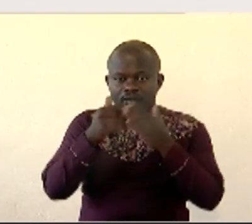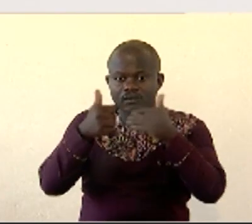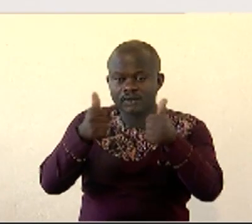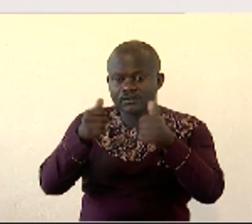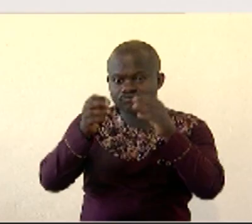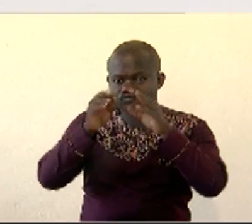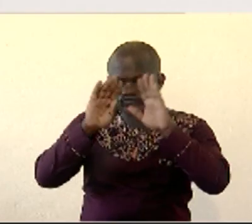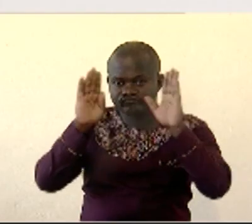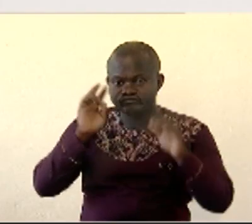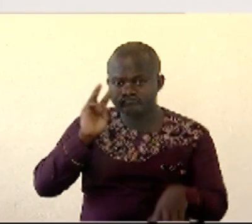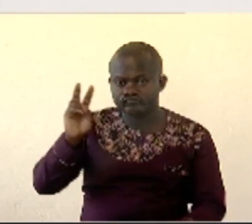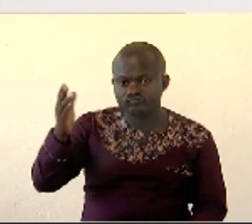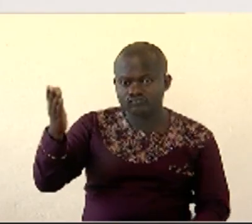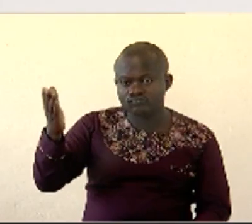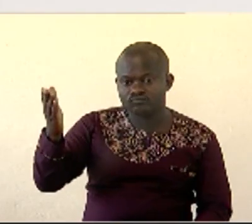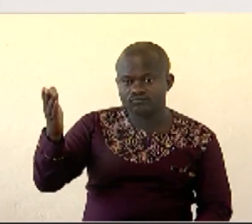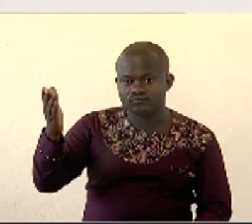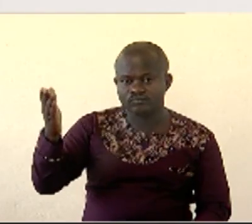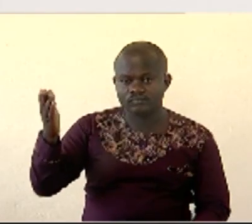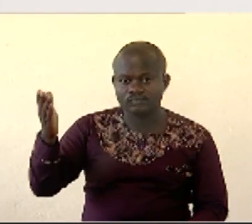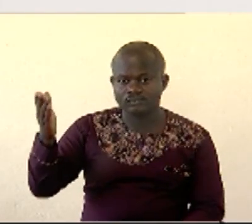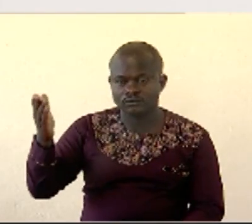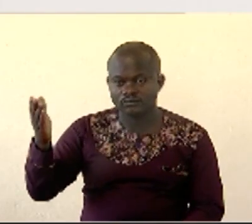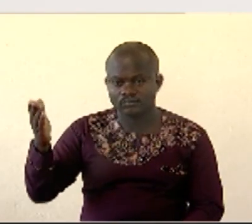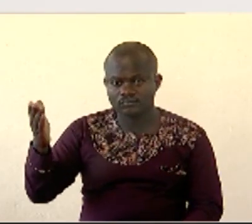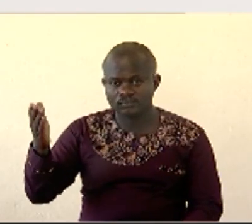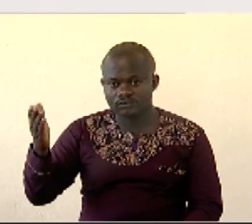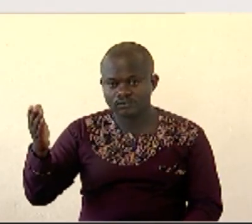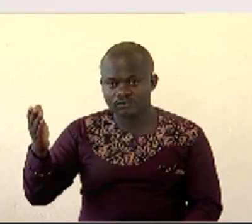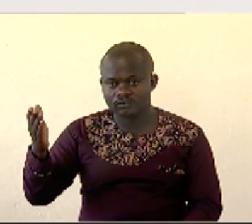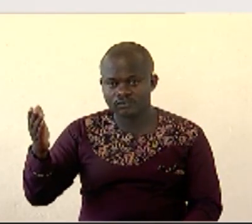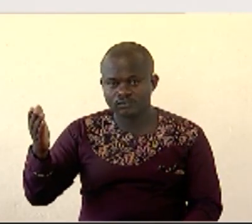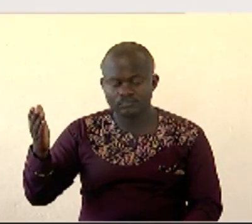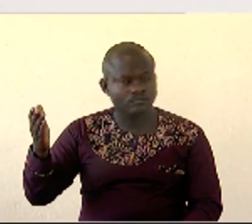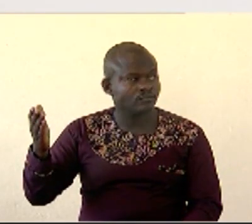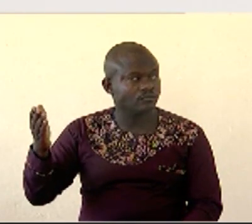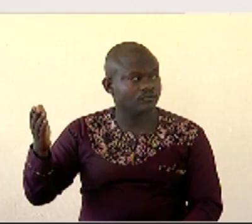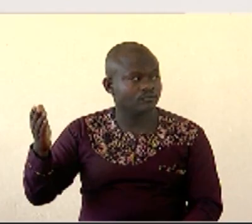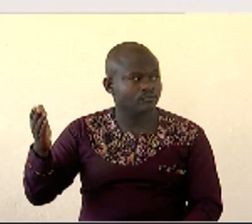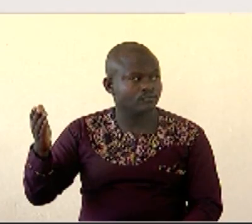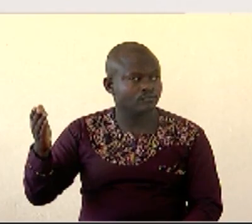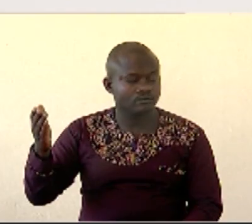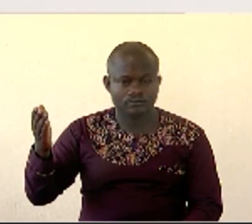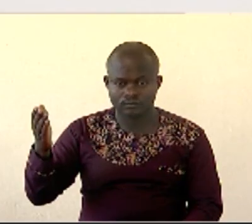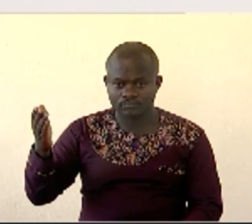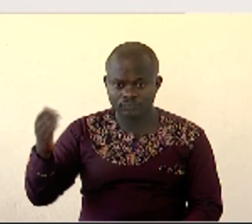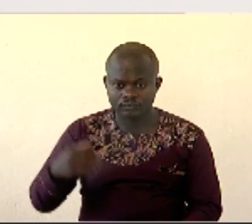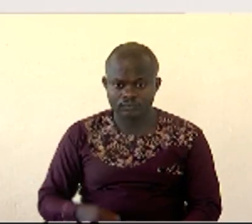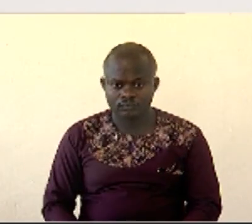cell, air space, we have the xylem vessel, phloem vessel, and these are called vesicular bundles.